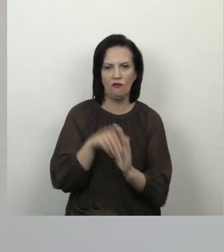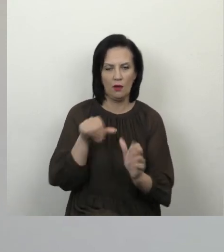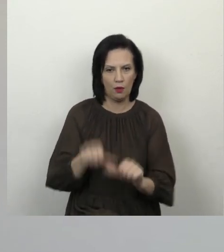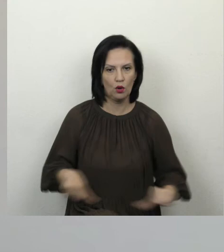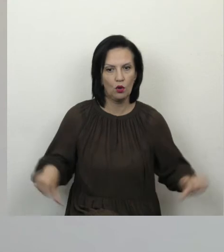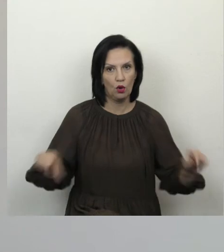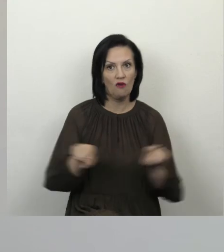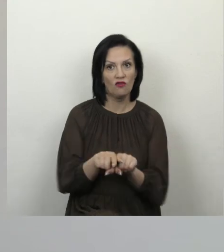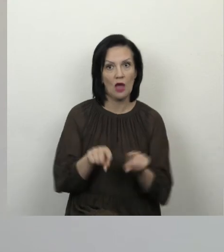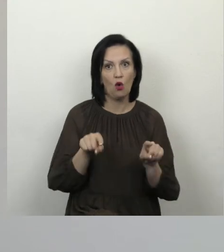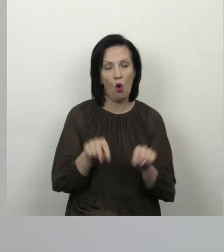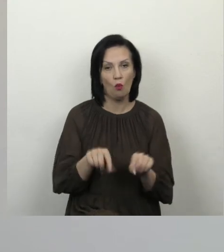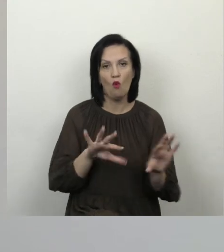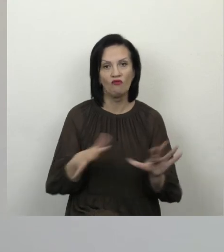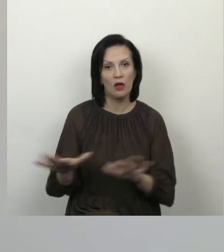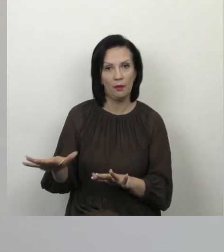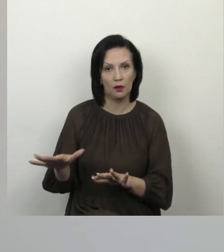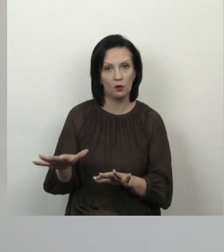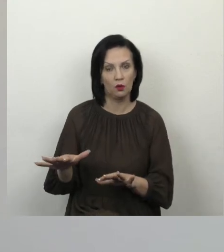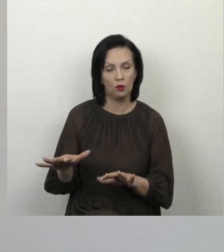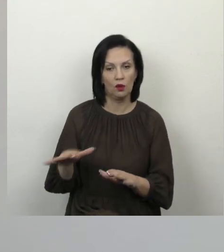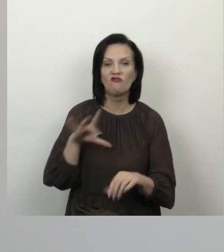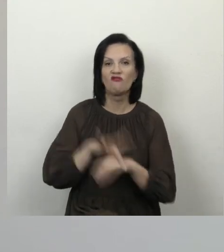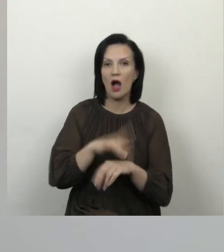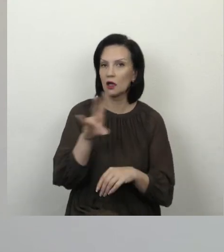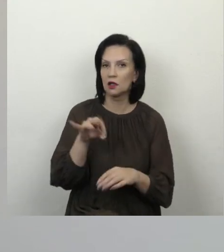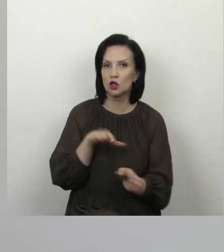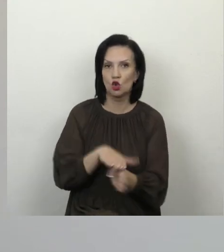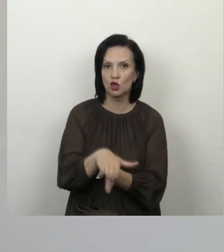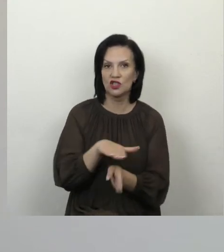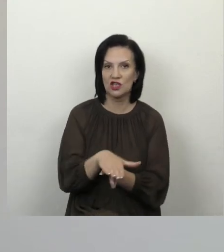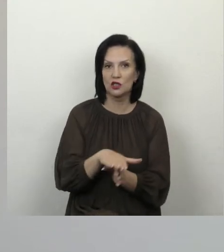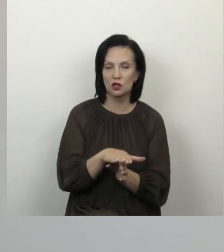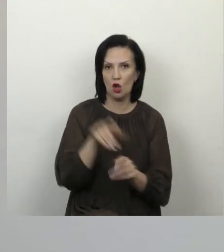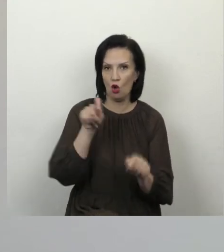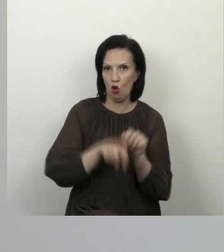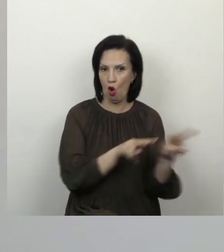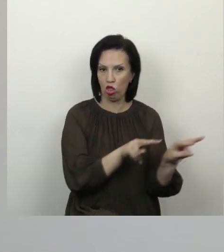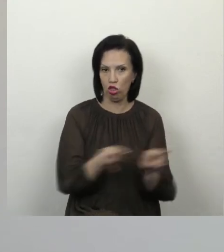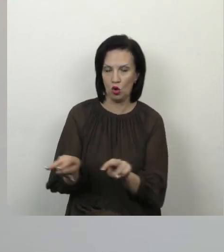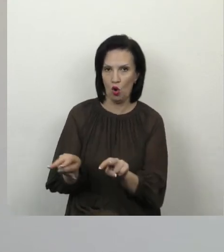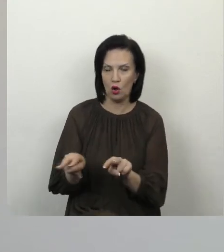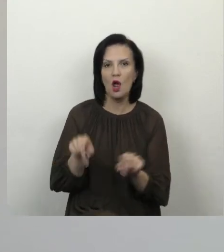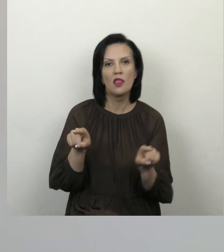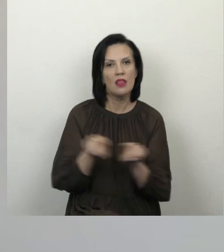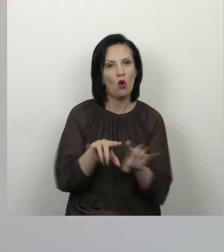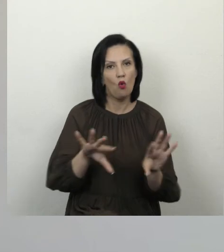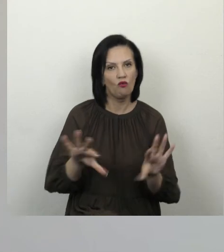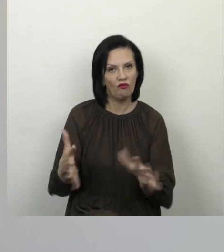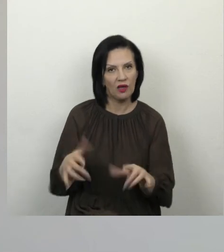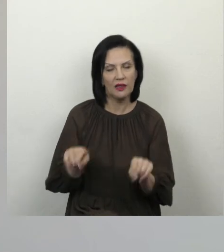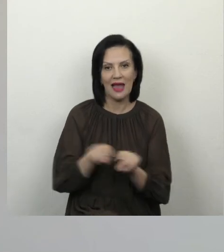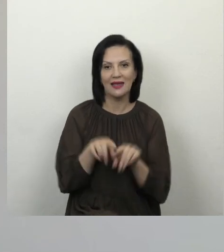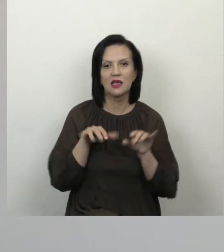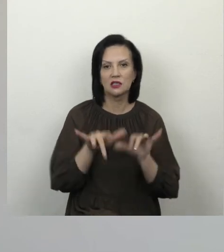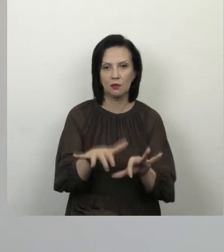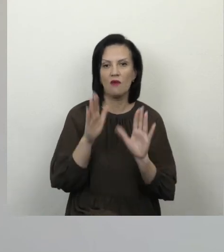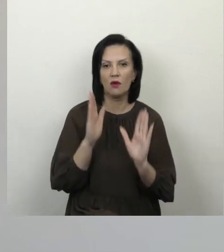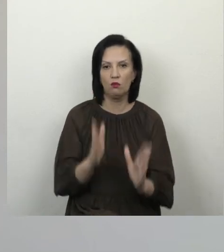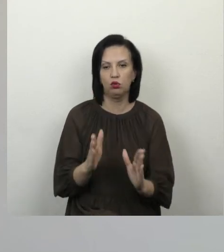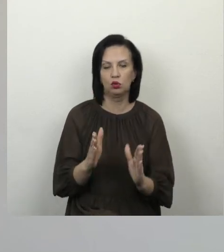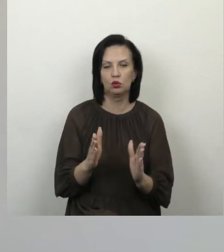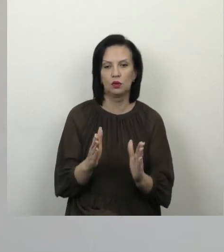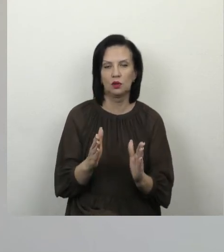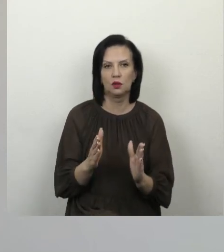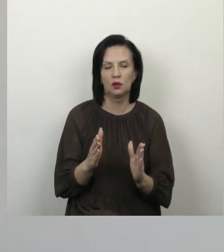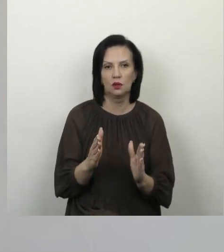in lieu of the TEC, and as a matter of fact, it performs the function of control. In that